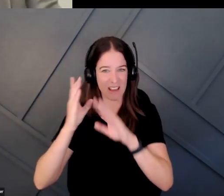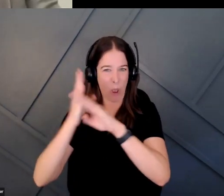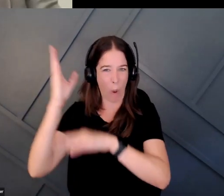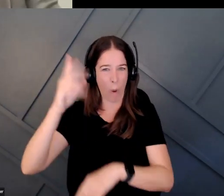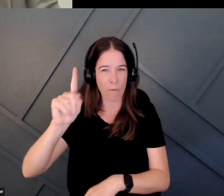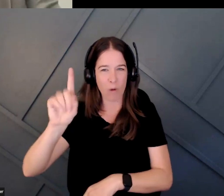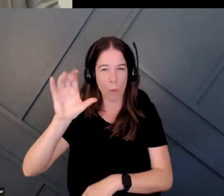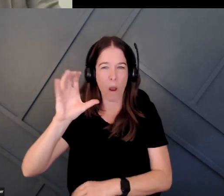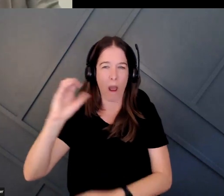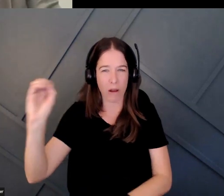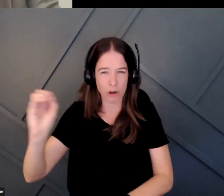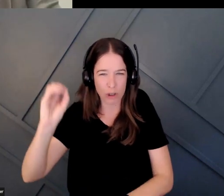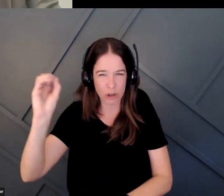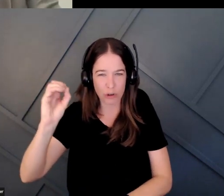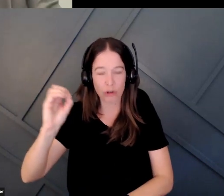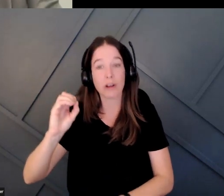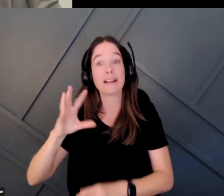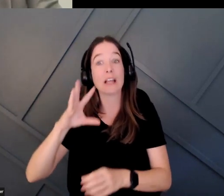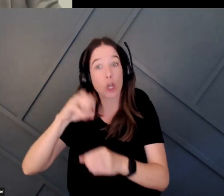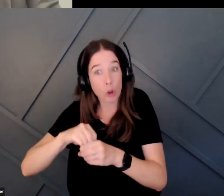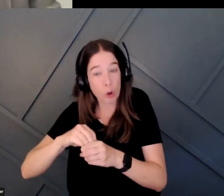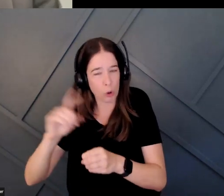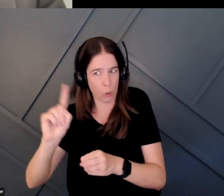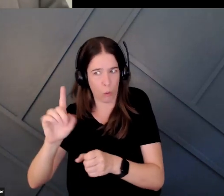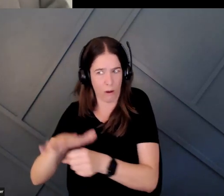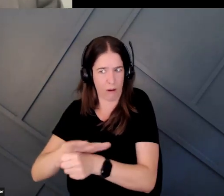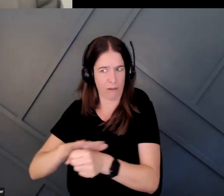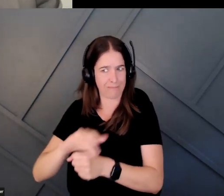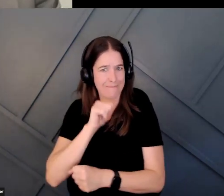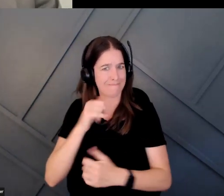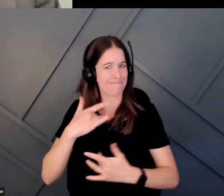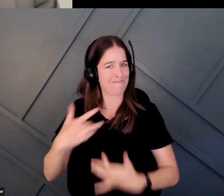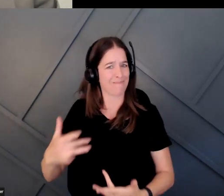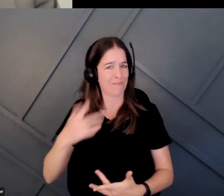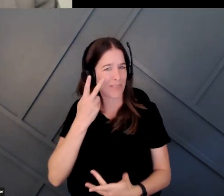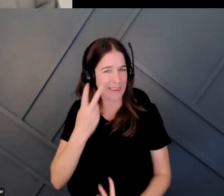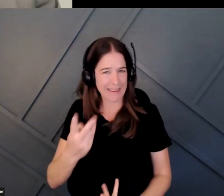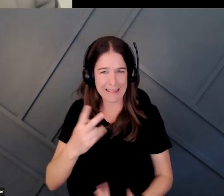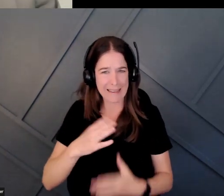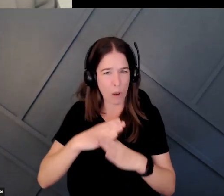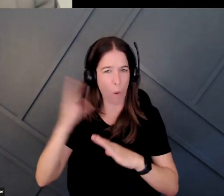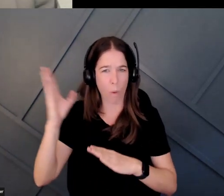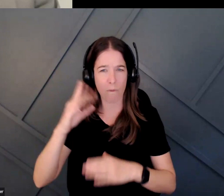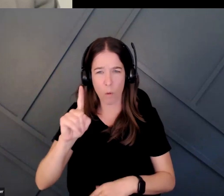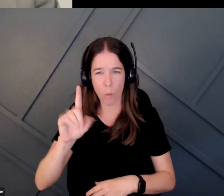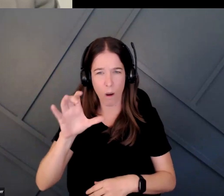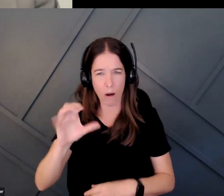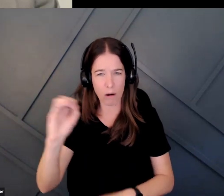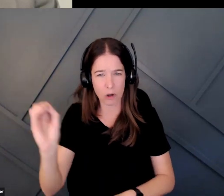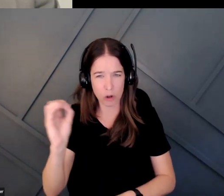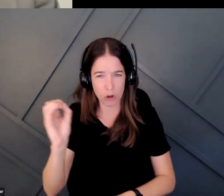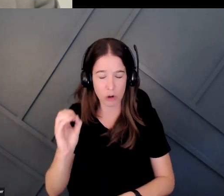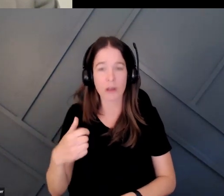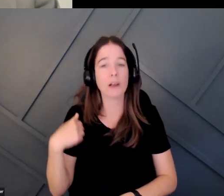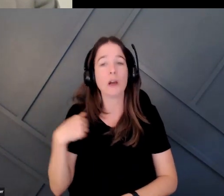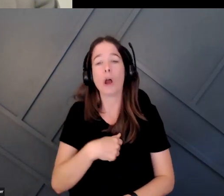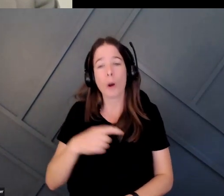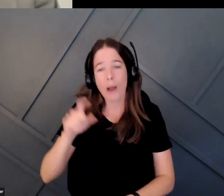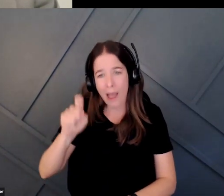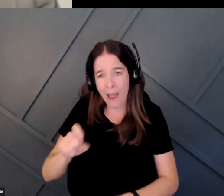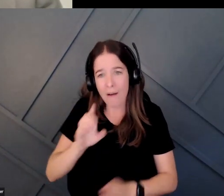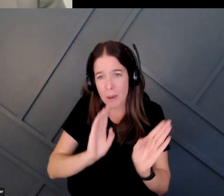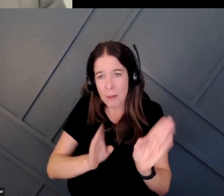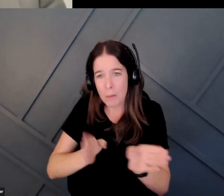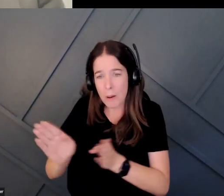areas where this is not typical. It is critical for all of us to be prepared to manage the challenges and impacts of extreme heat now